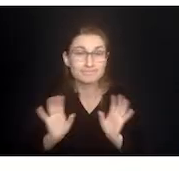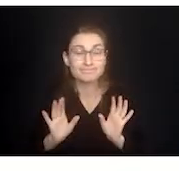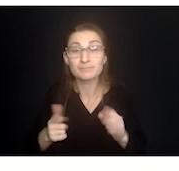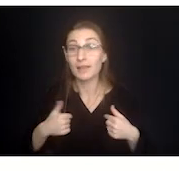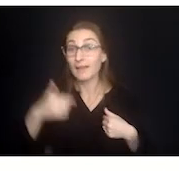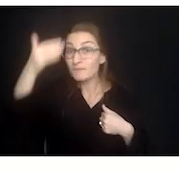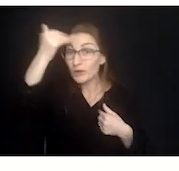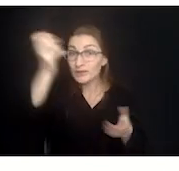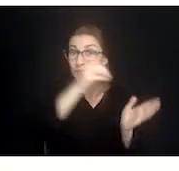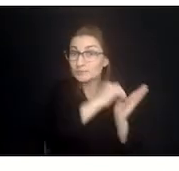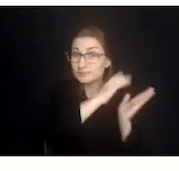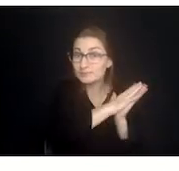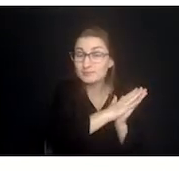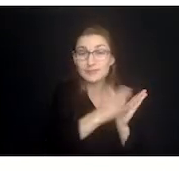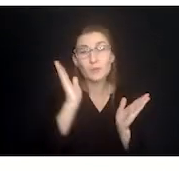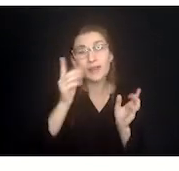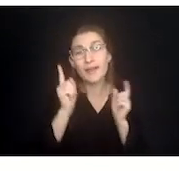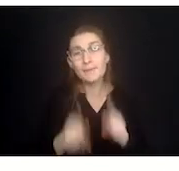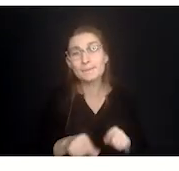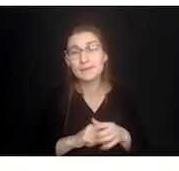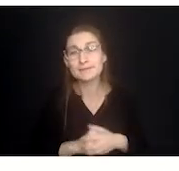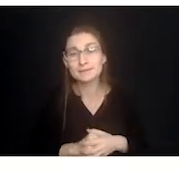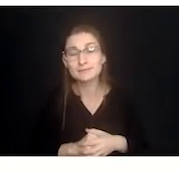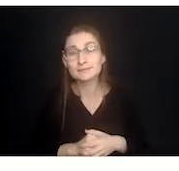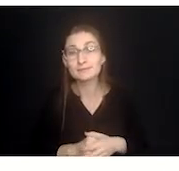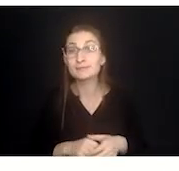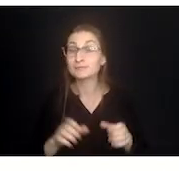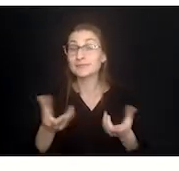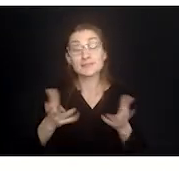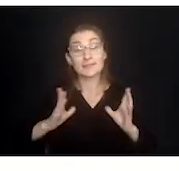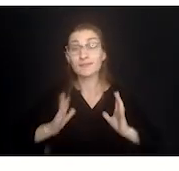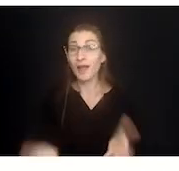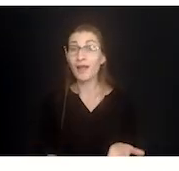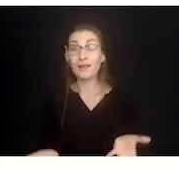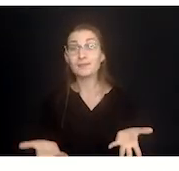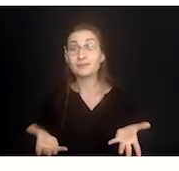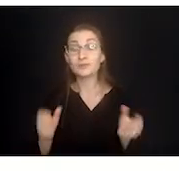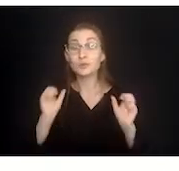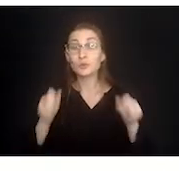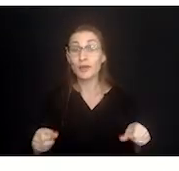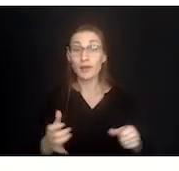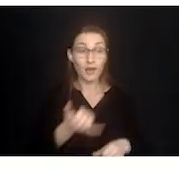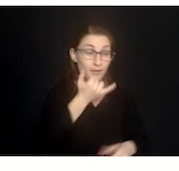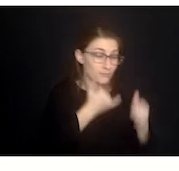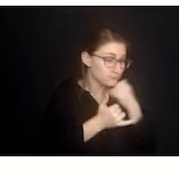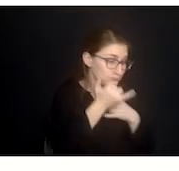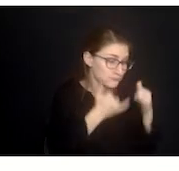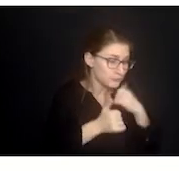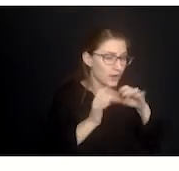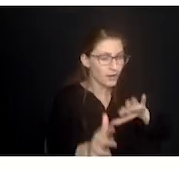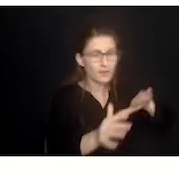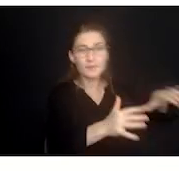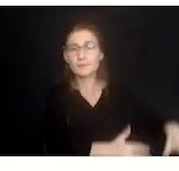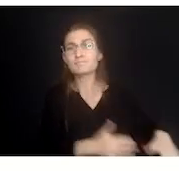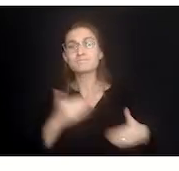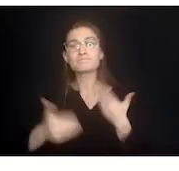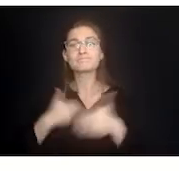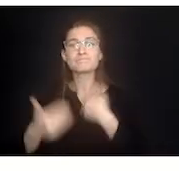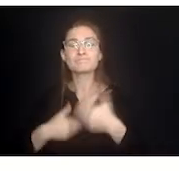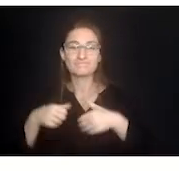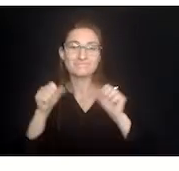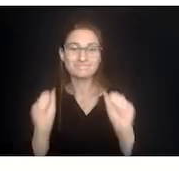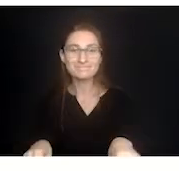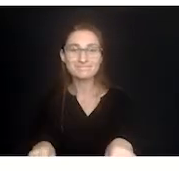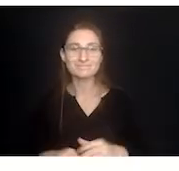experience tiredness, and I have forgotten to record data. It's going to happen, and it's all right. You'll get back on track and just pick up where you left off.